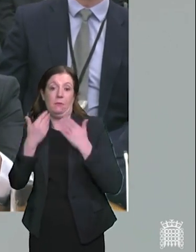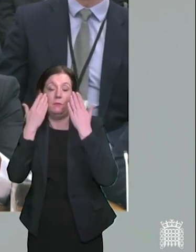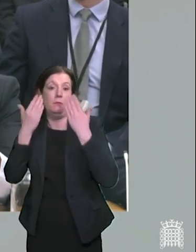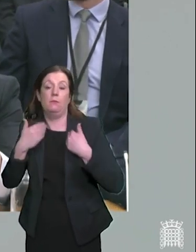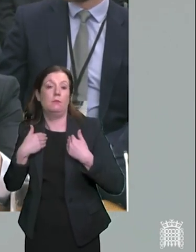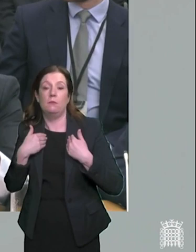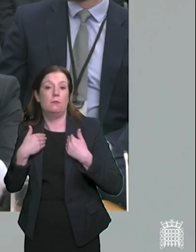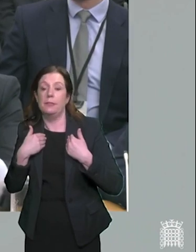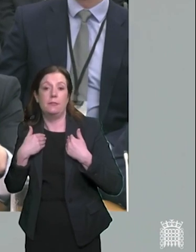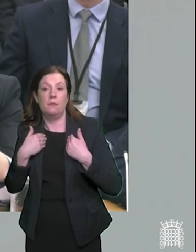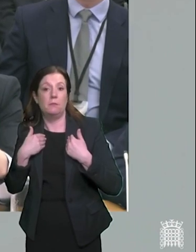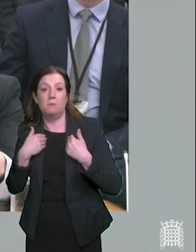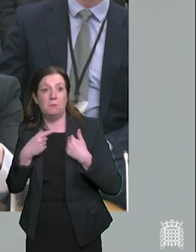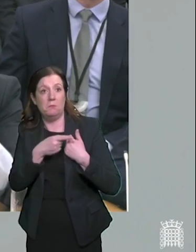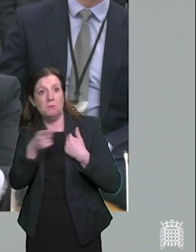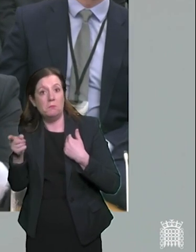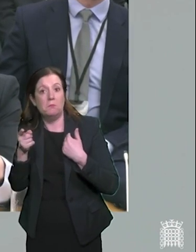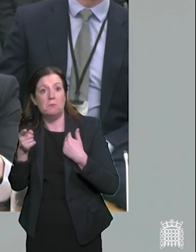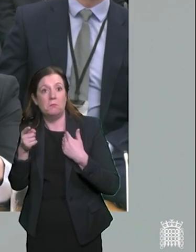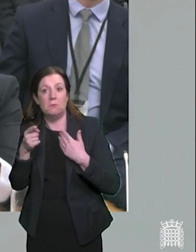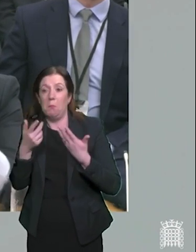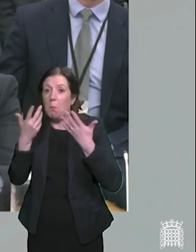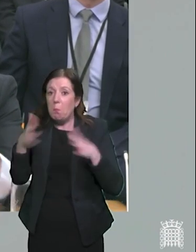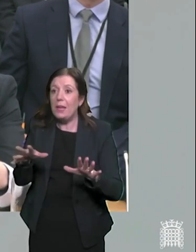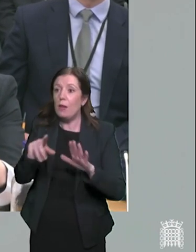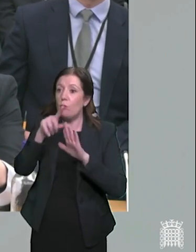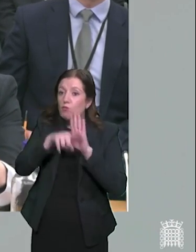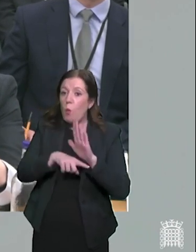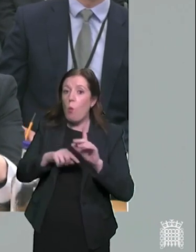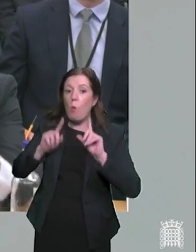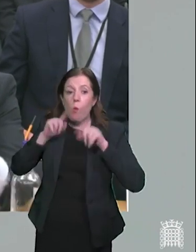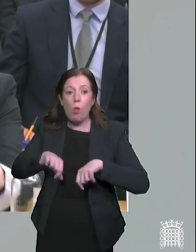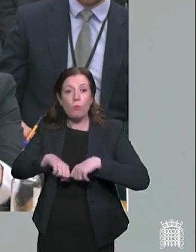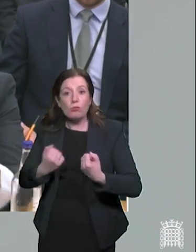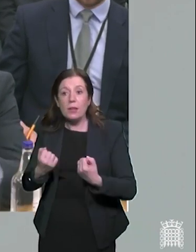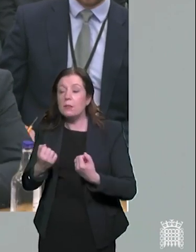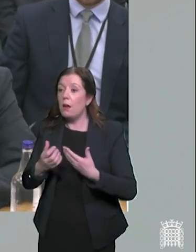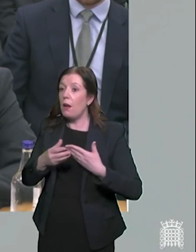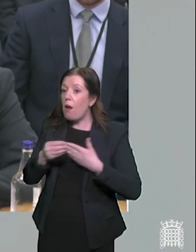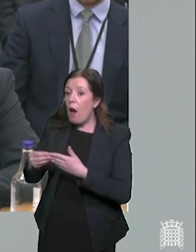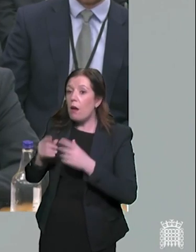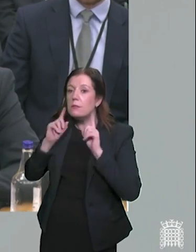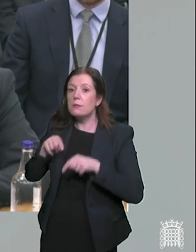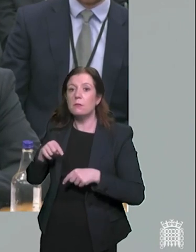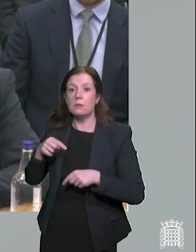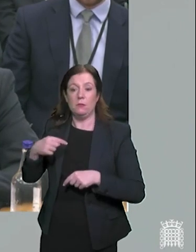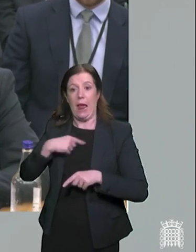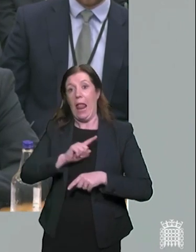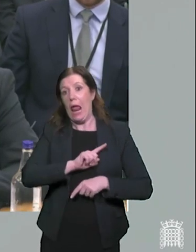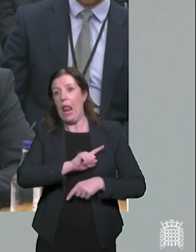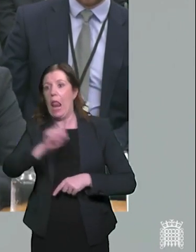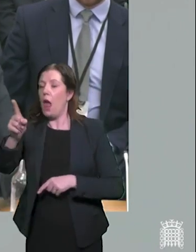as being in any way rule breaking or against the guidance until stories started to